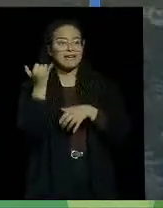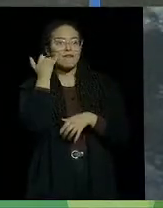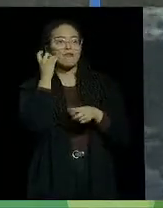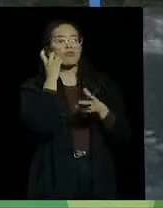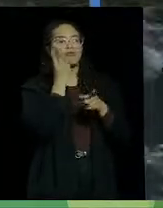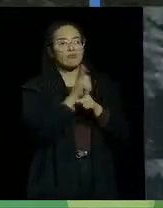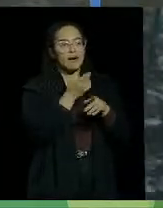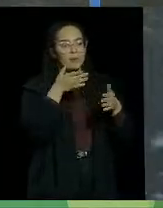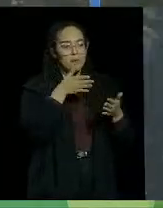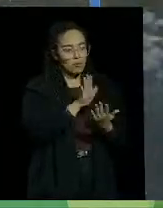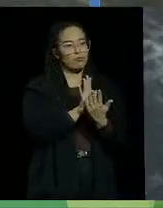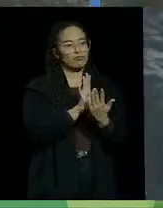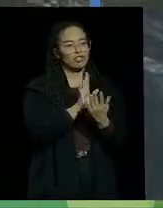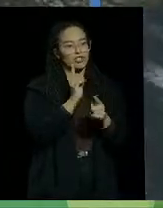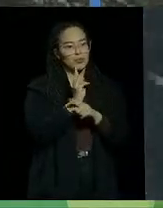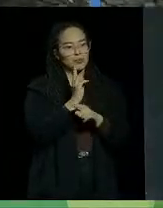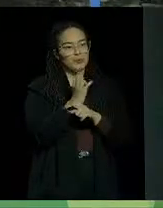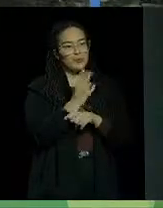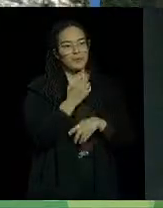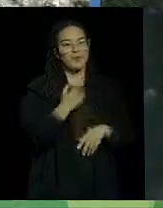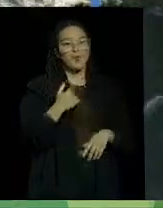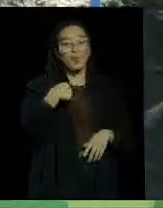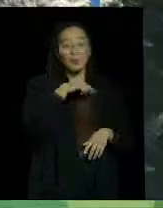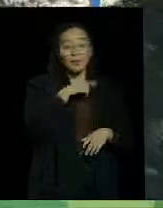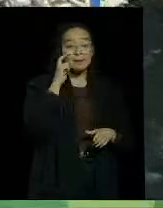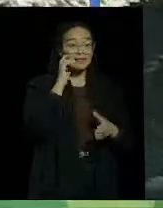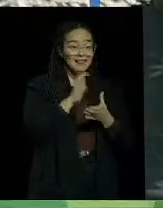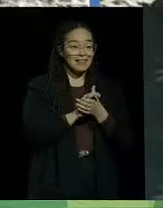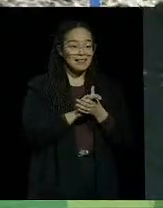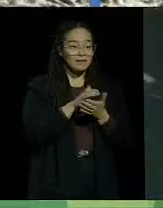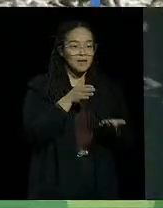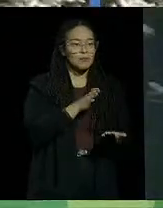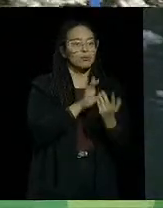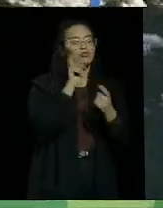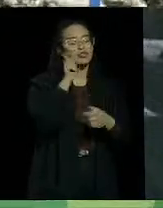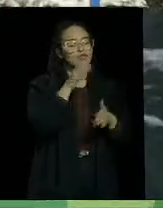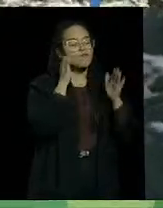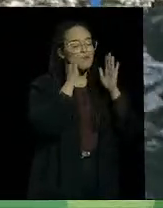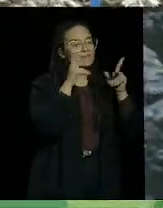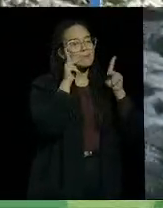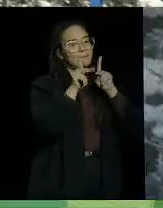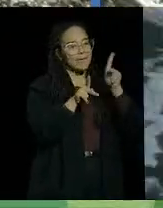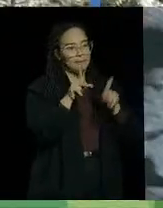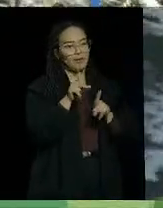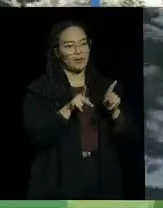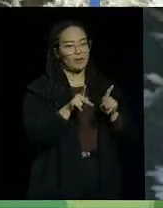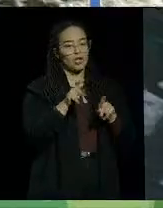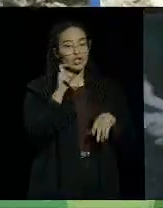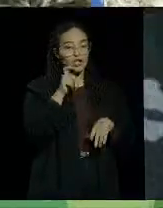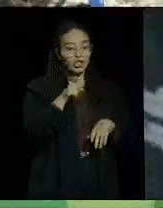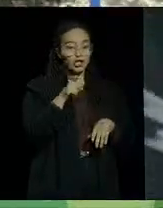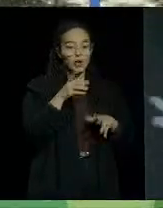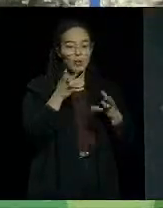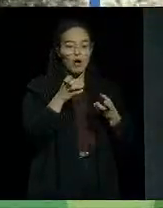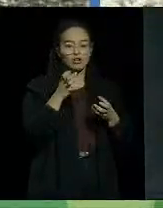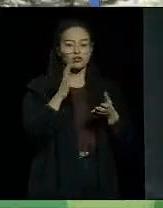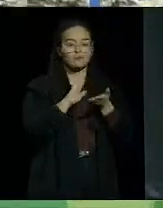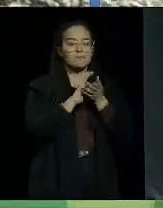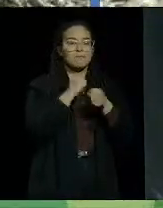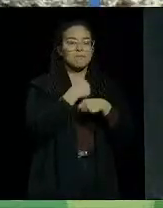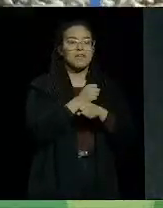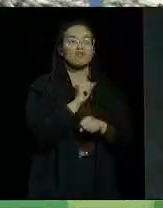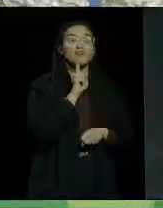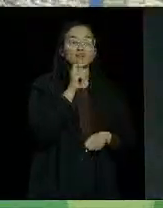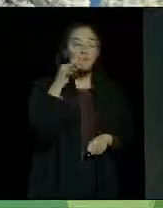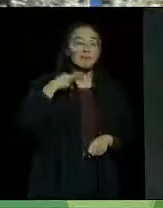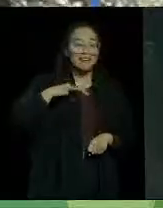taken. We believe such an approach should put the focus on people. It should aim to create real